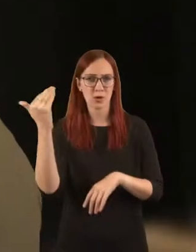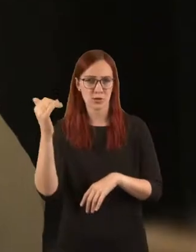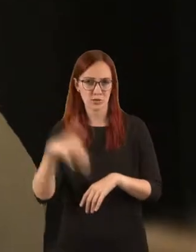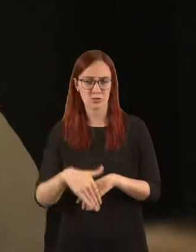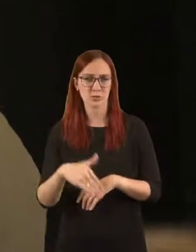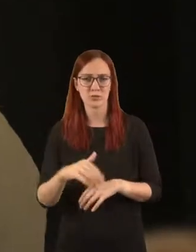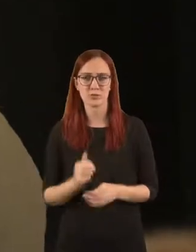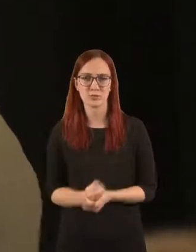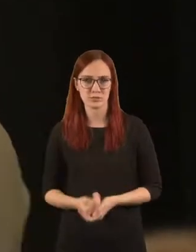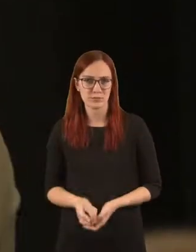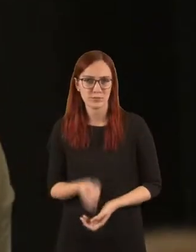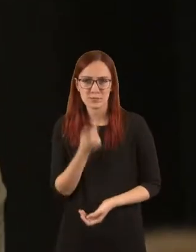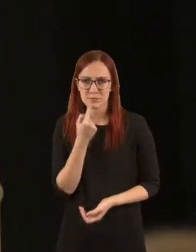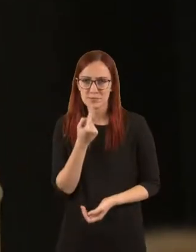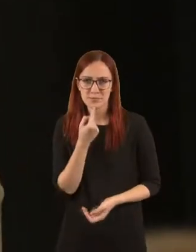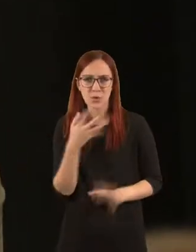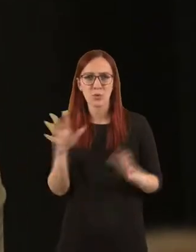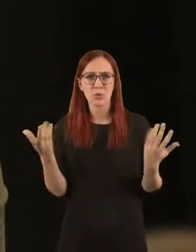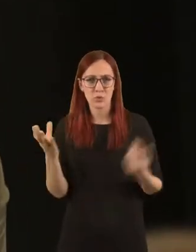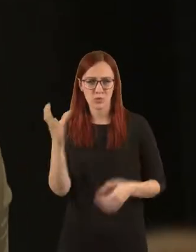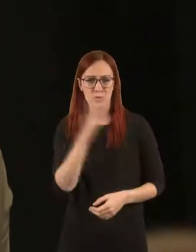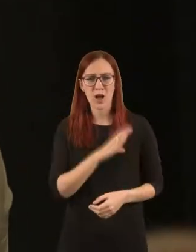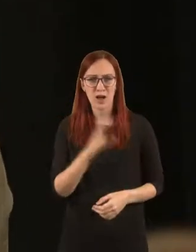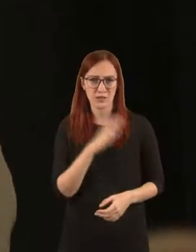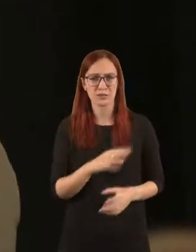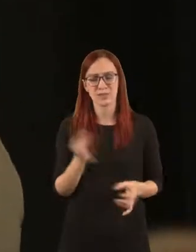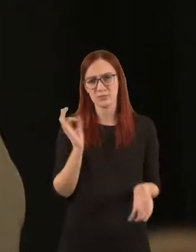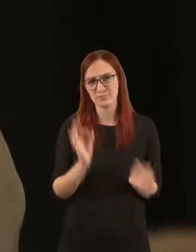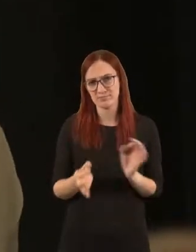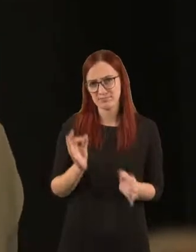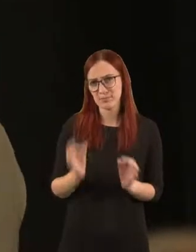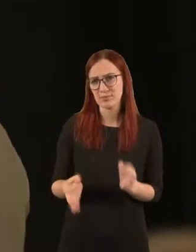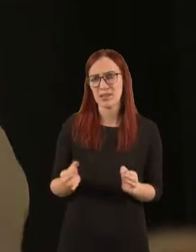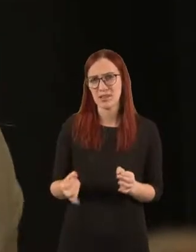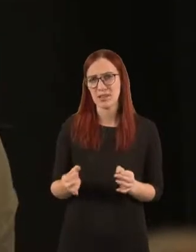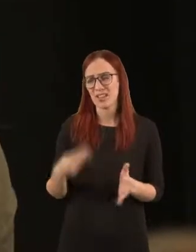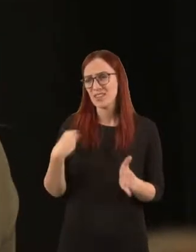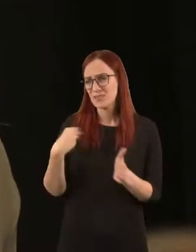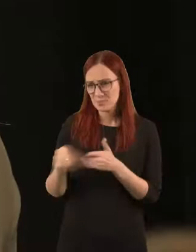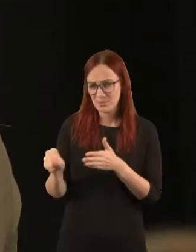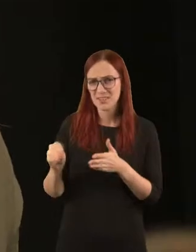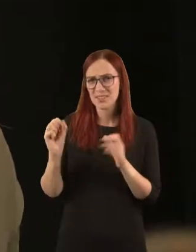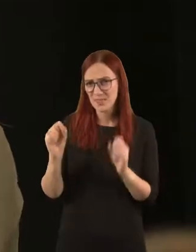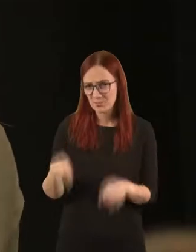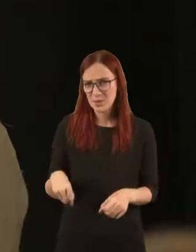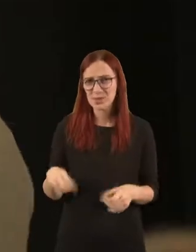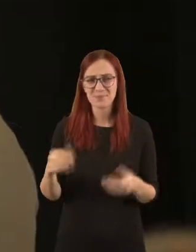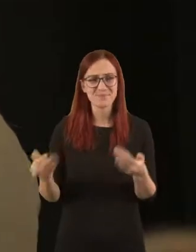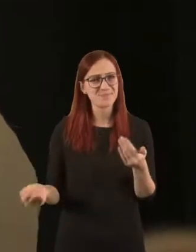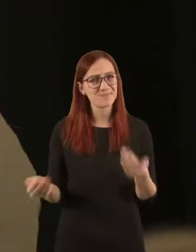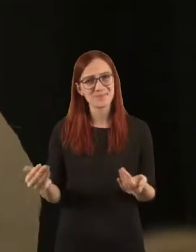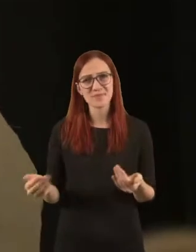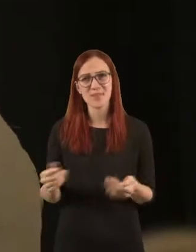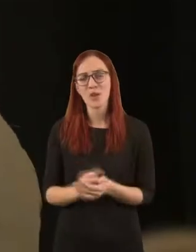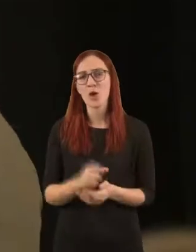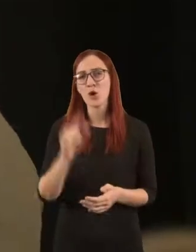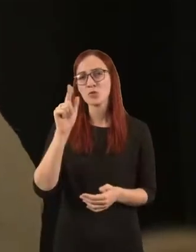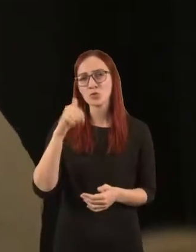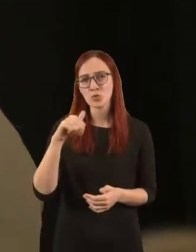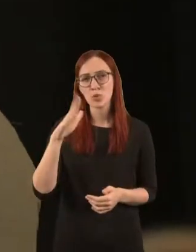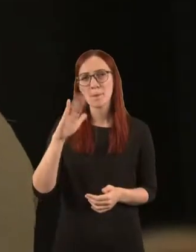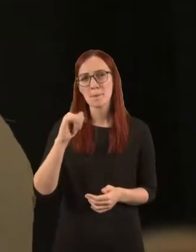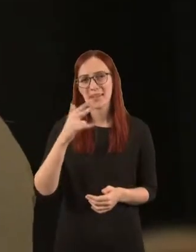But the price of these vehicles is not affordable for most of the